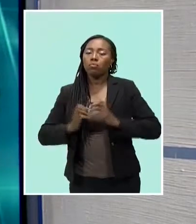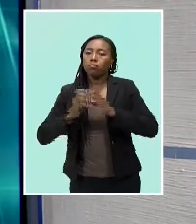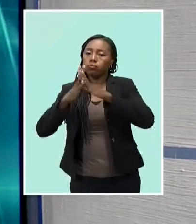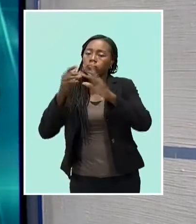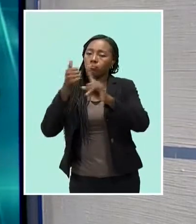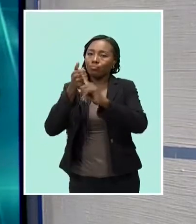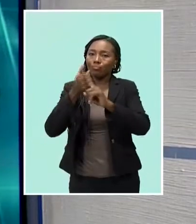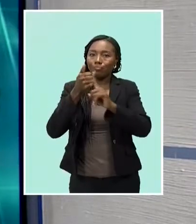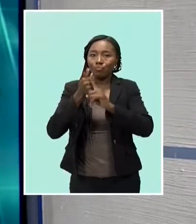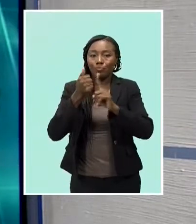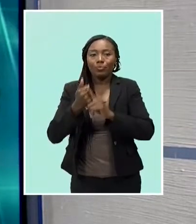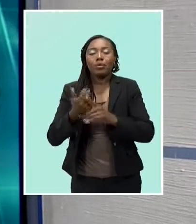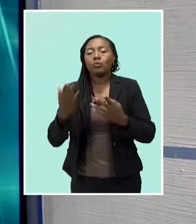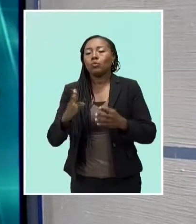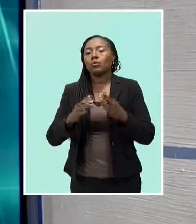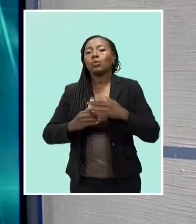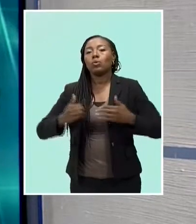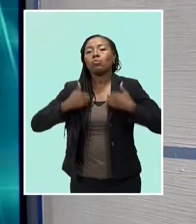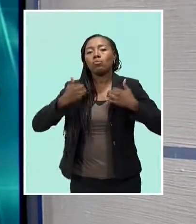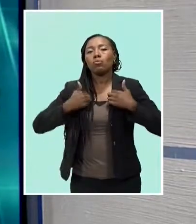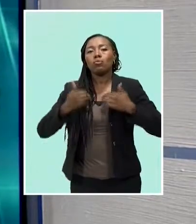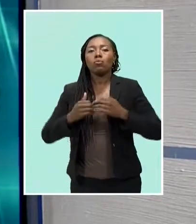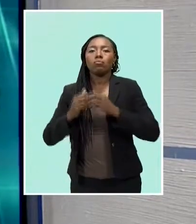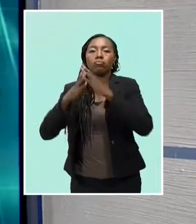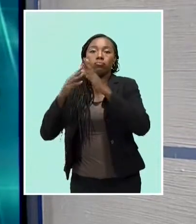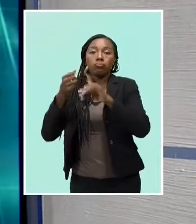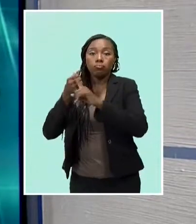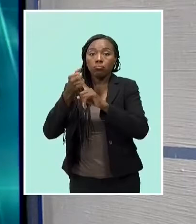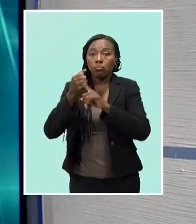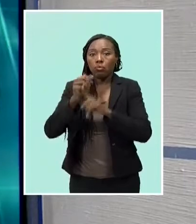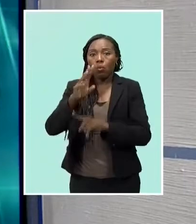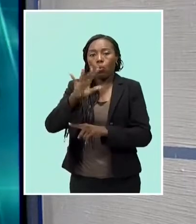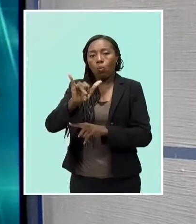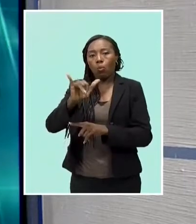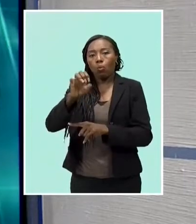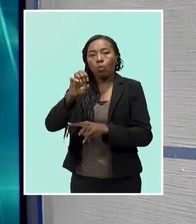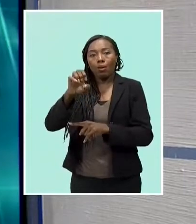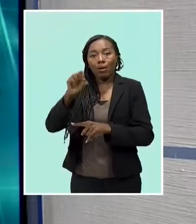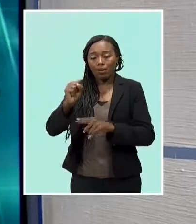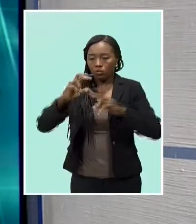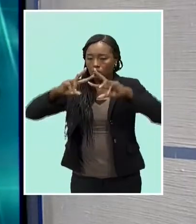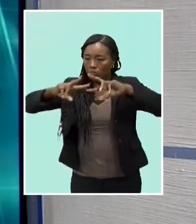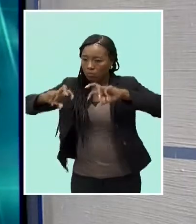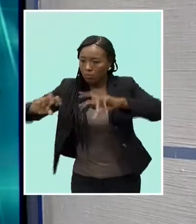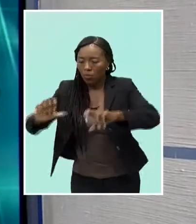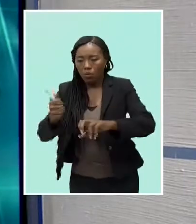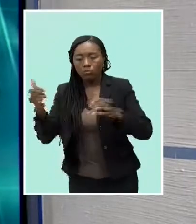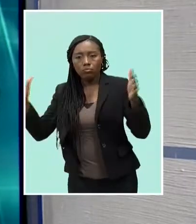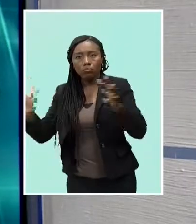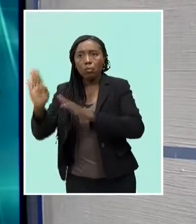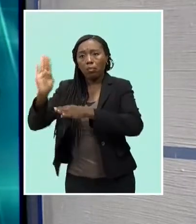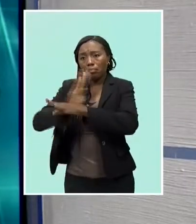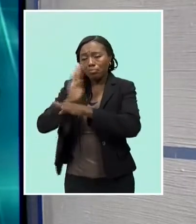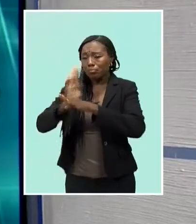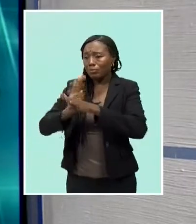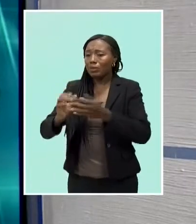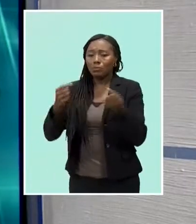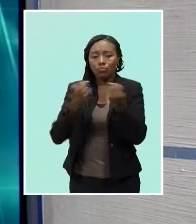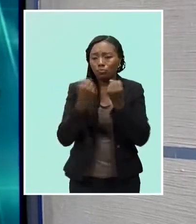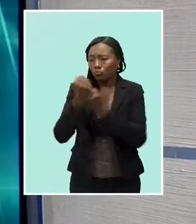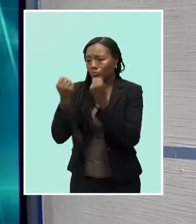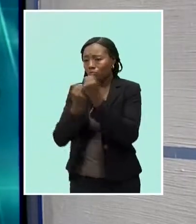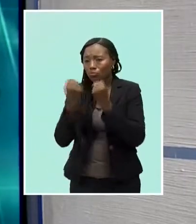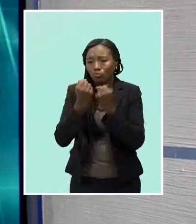Youth Entrepreneurship Scheme, we'll be examining that agency and many individuals and small businesses it has assisted over